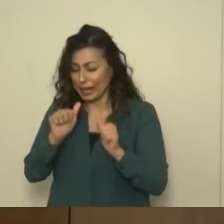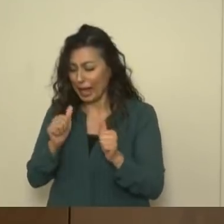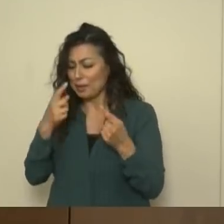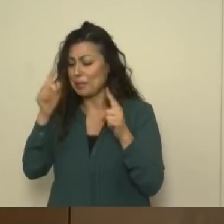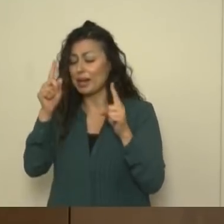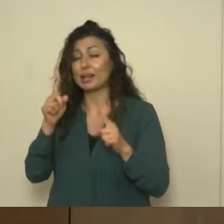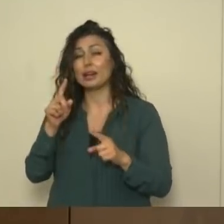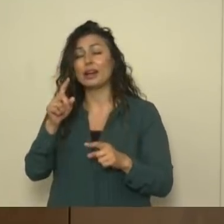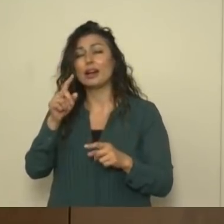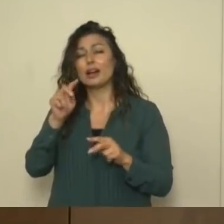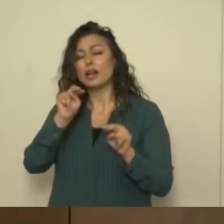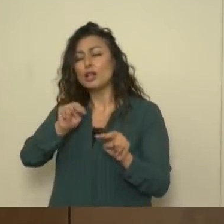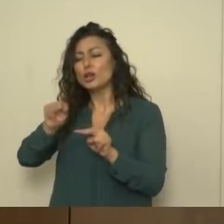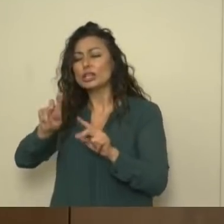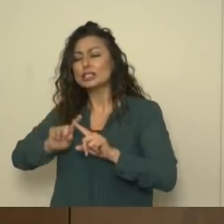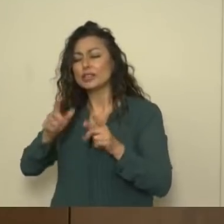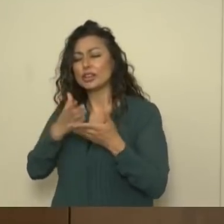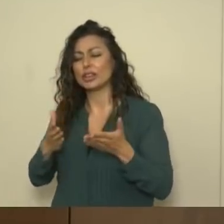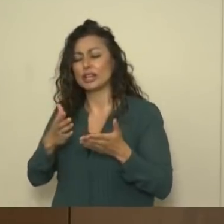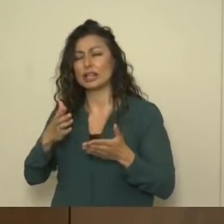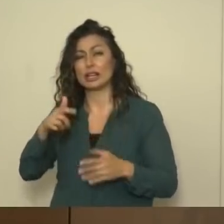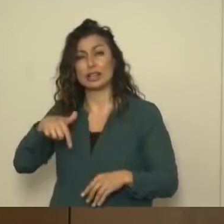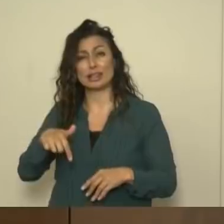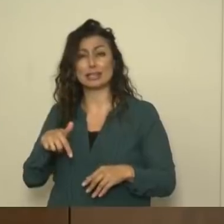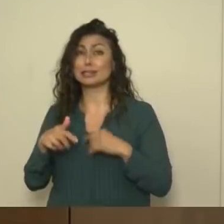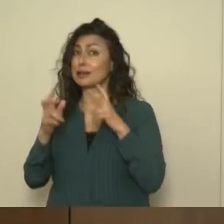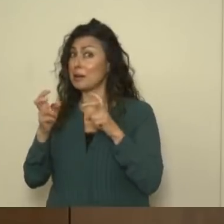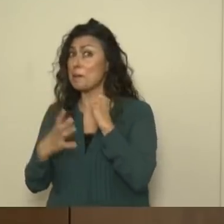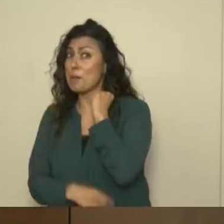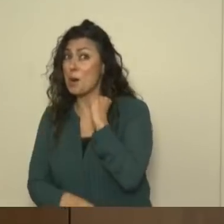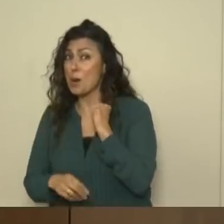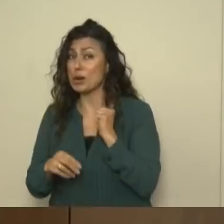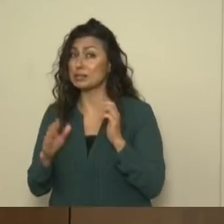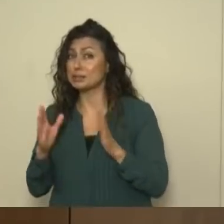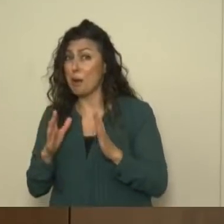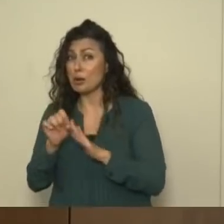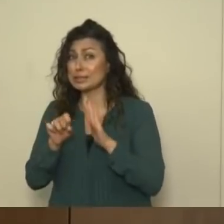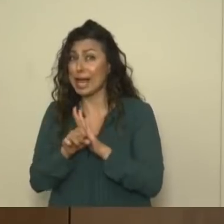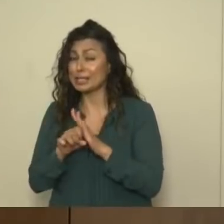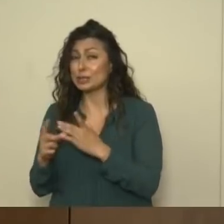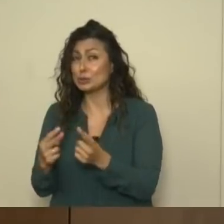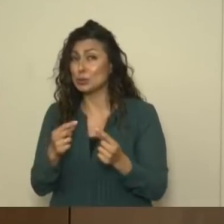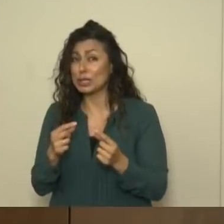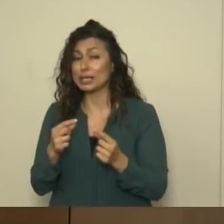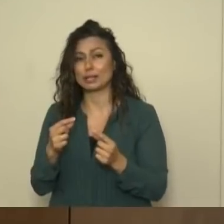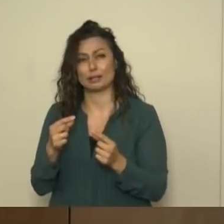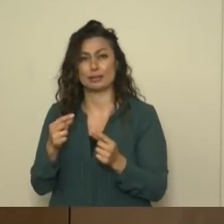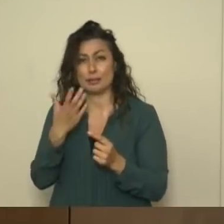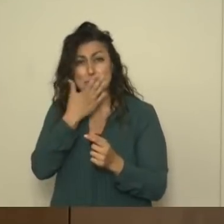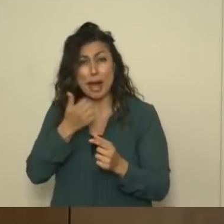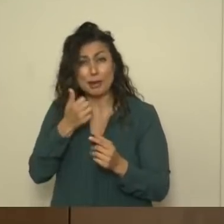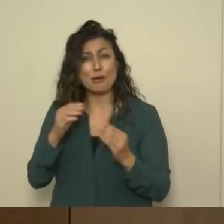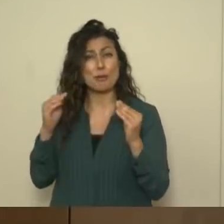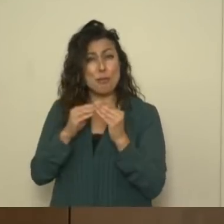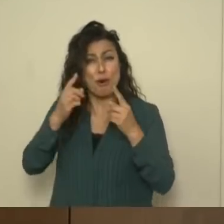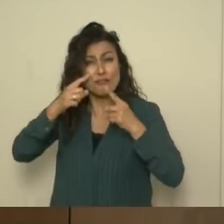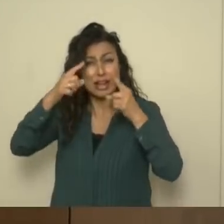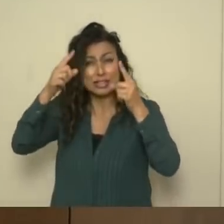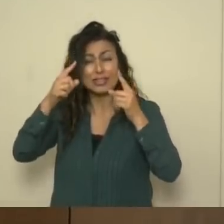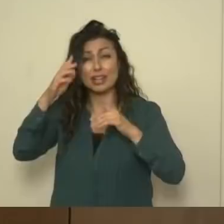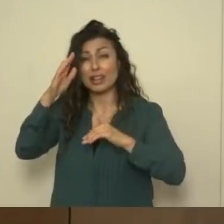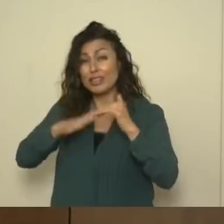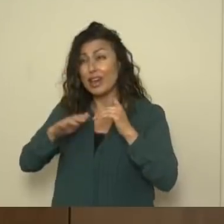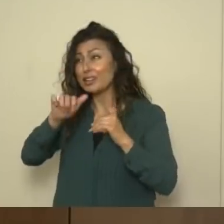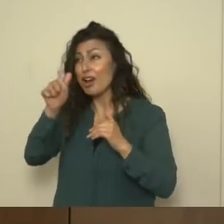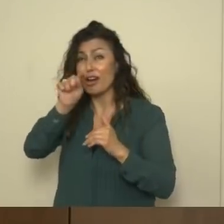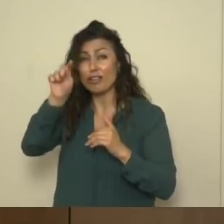Look at the things that this poor, small state is doing better, more effectively than all